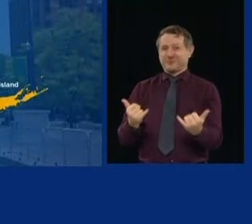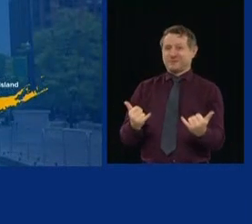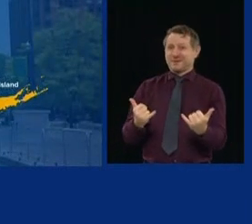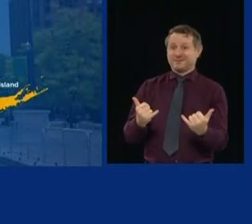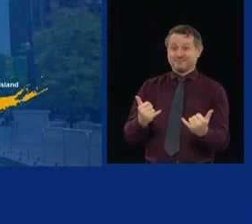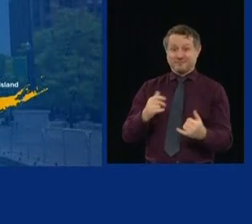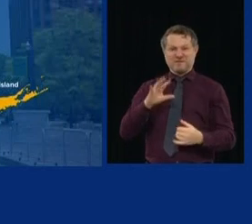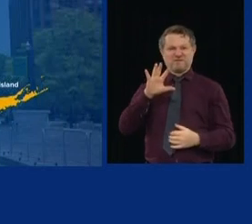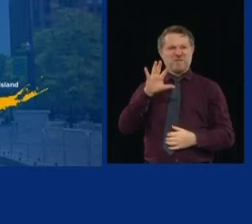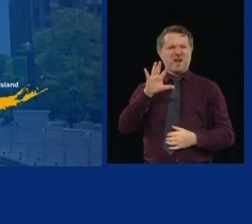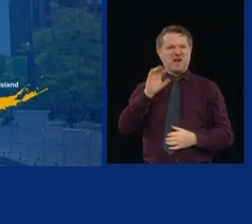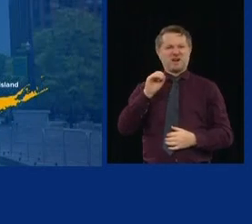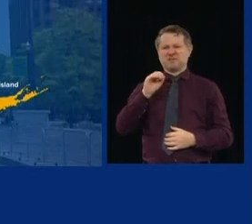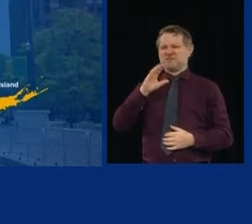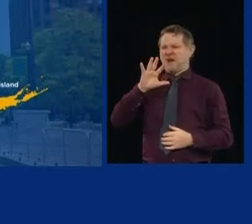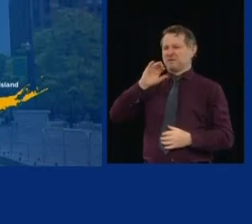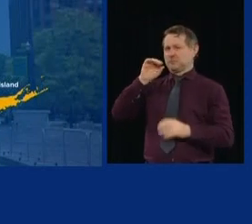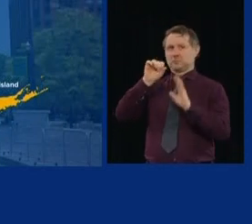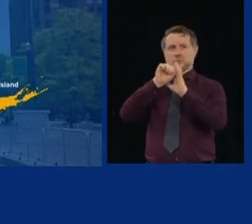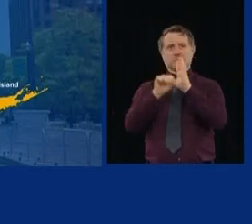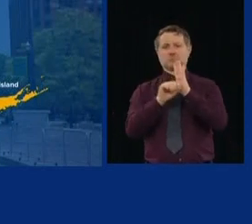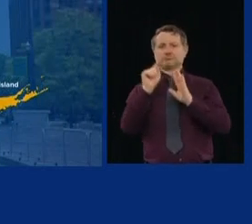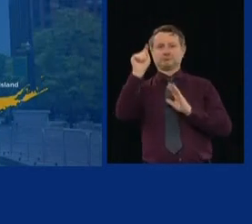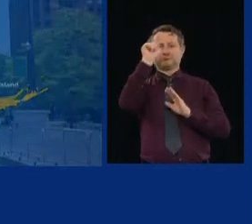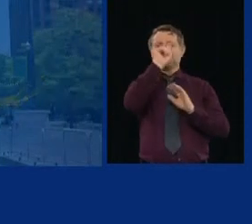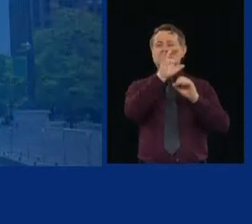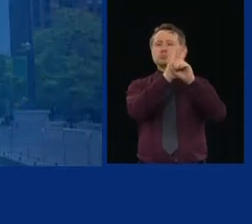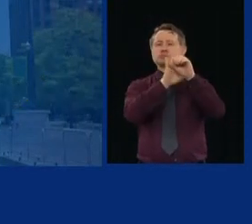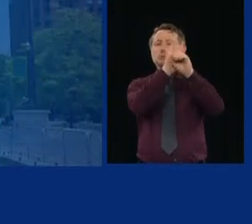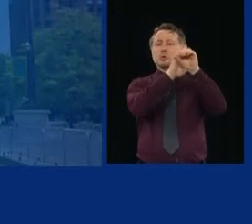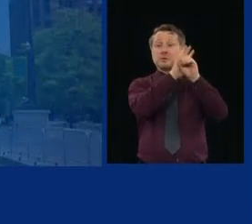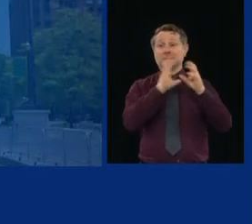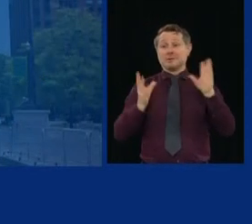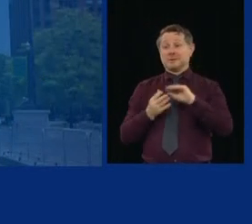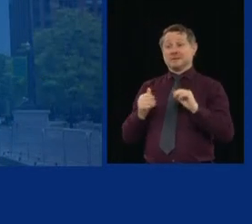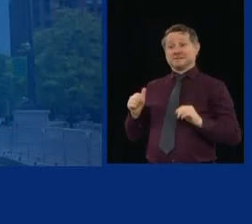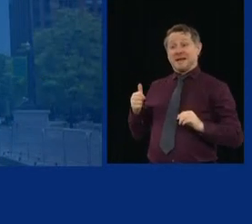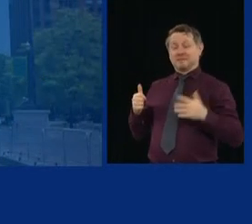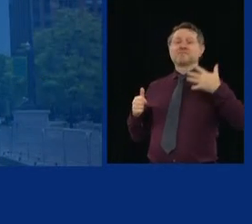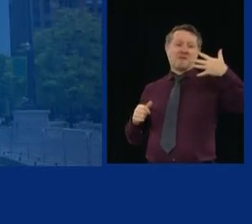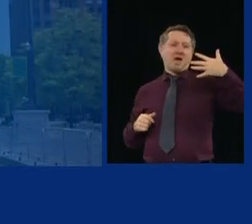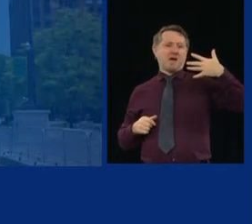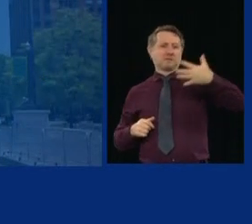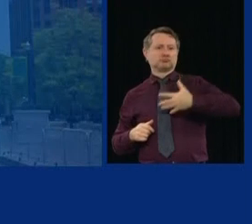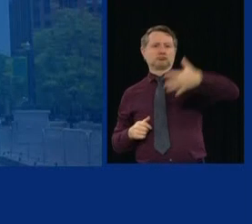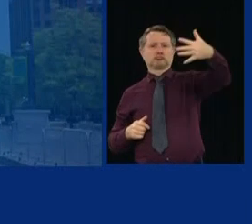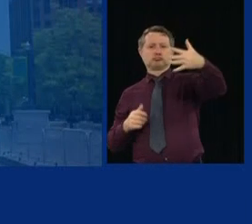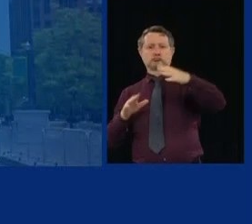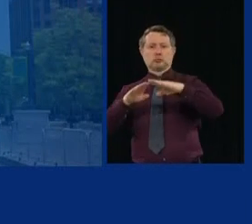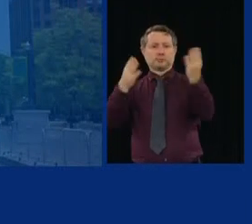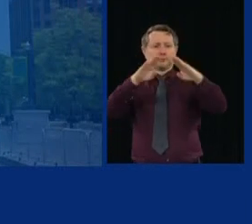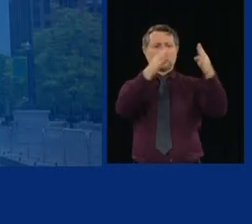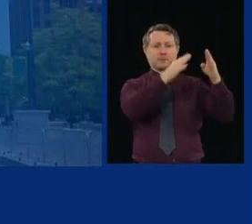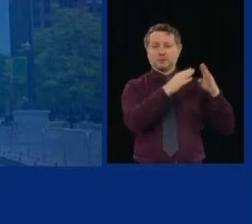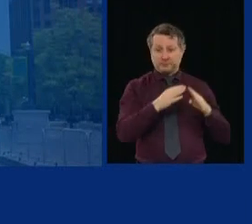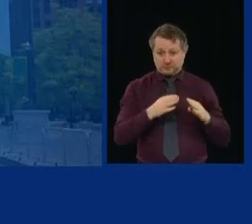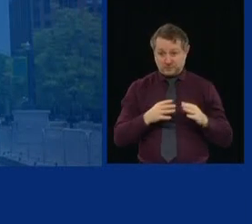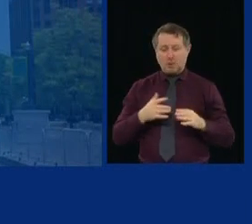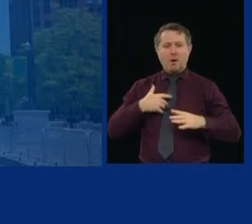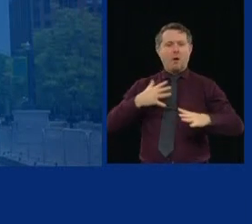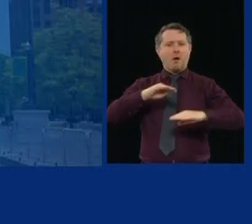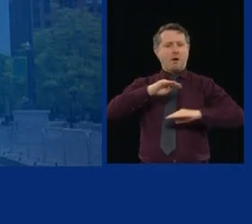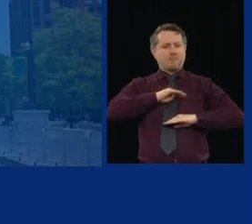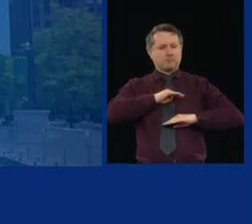state today, 5 regions out of 10. They are the regions that meet the